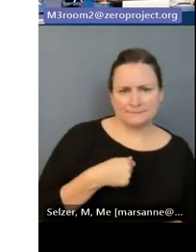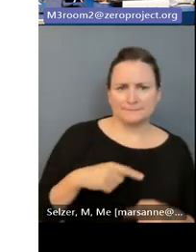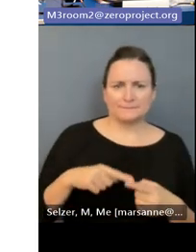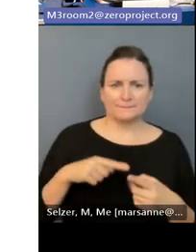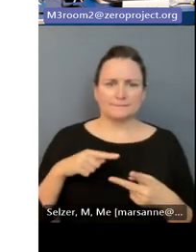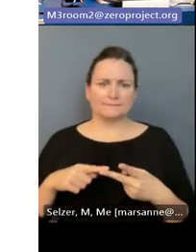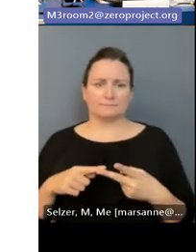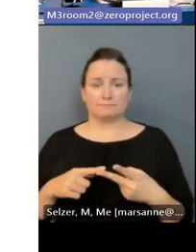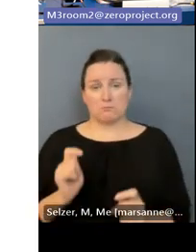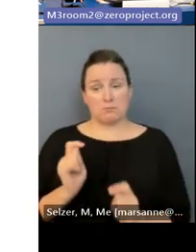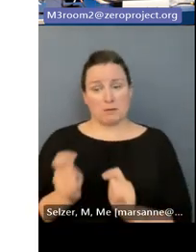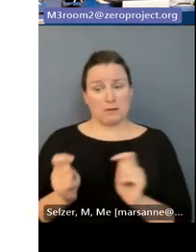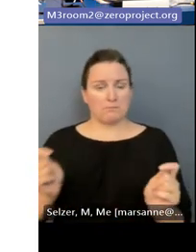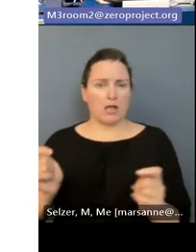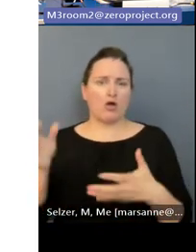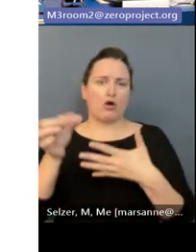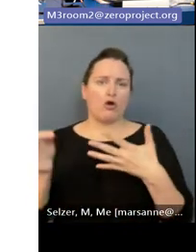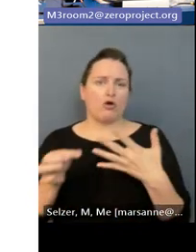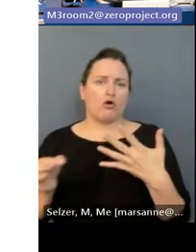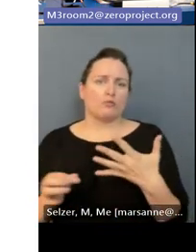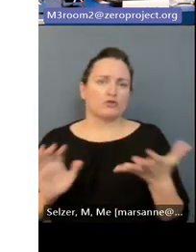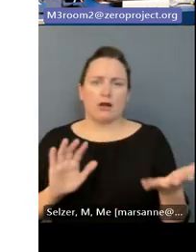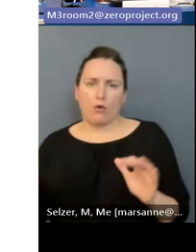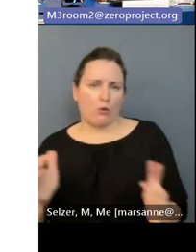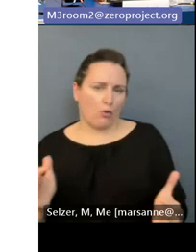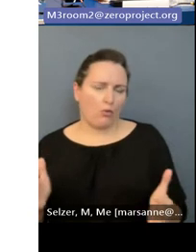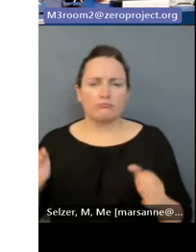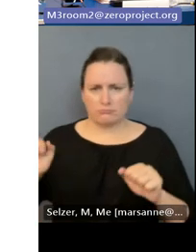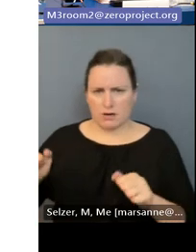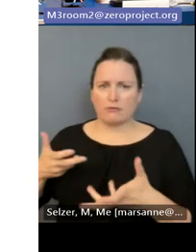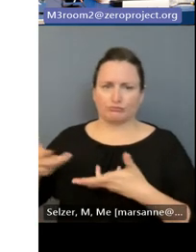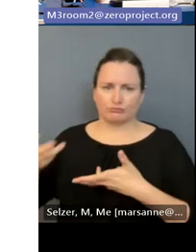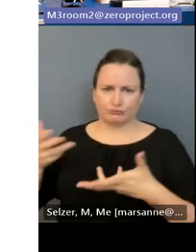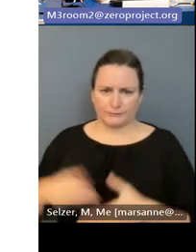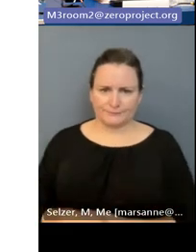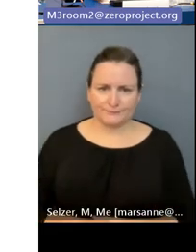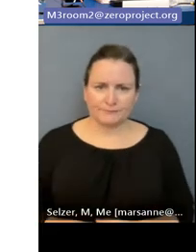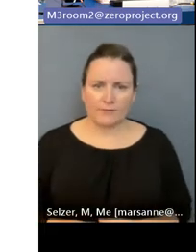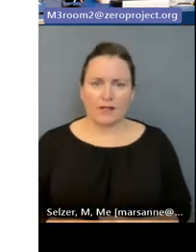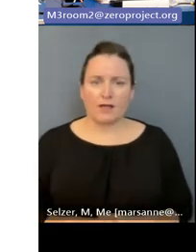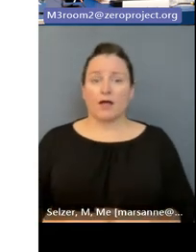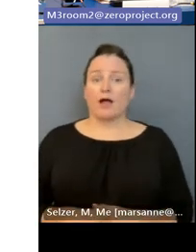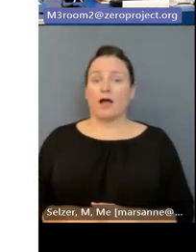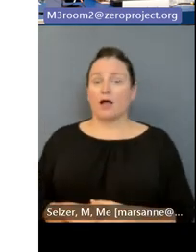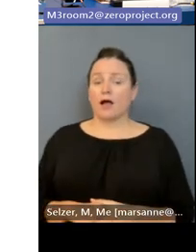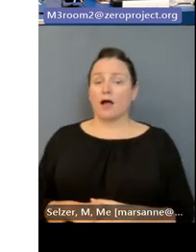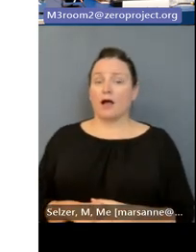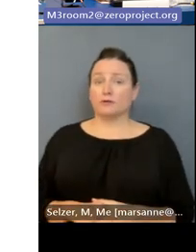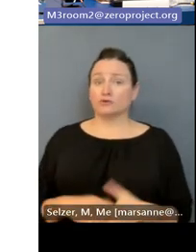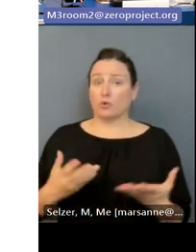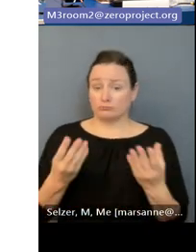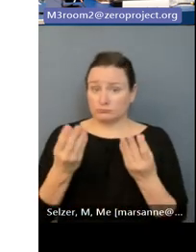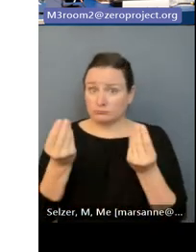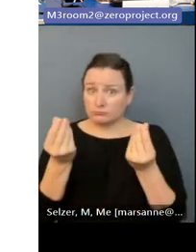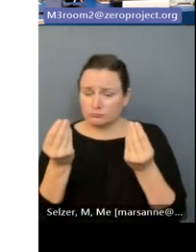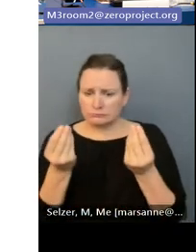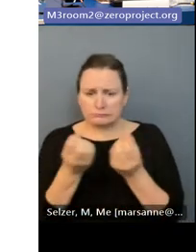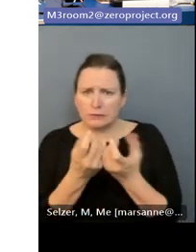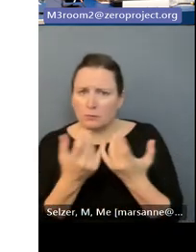structure. The cost structure is same throughout the country, integrating interactive activity into